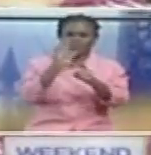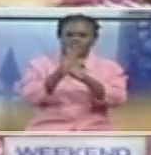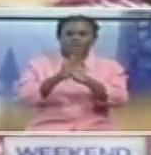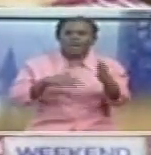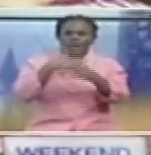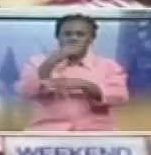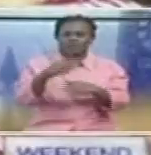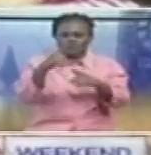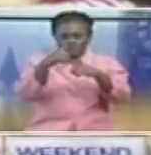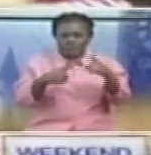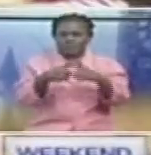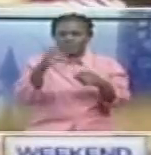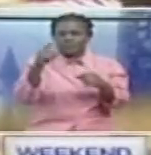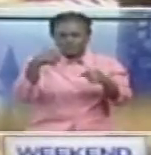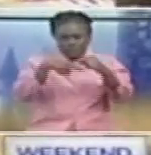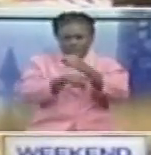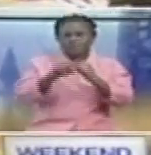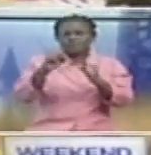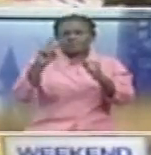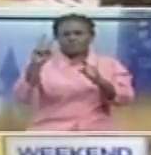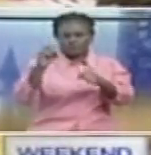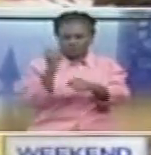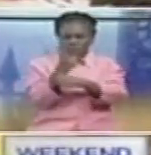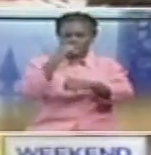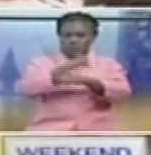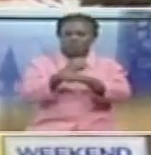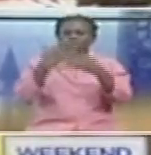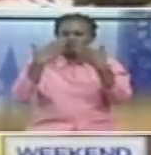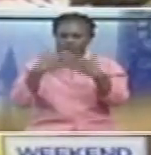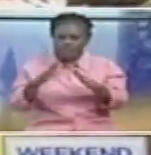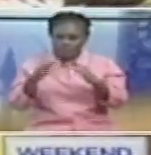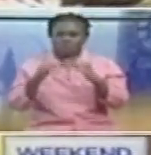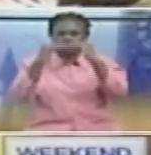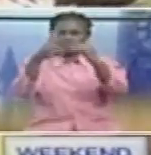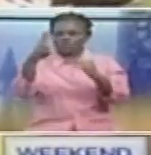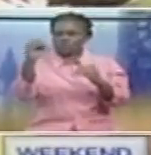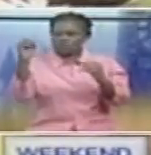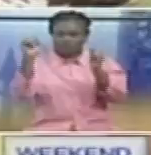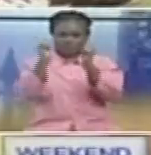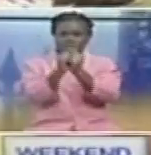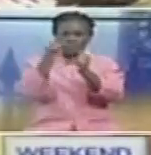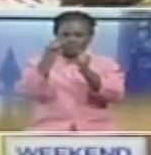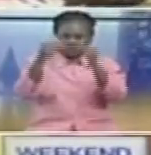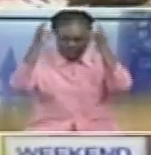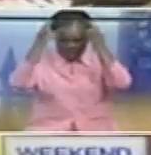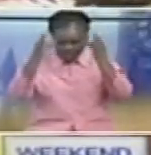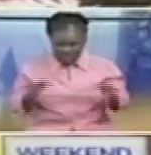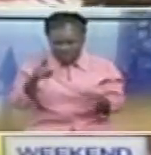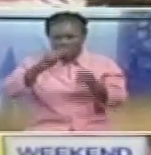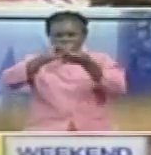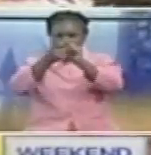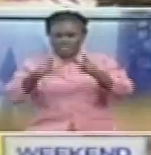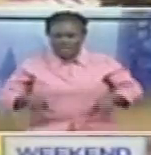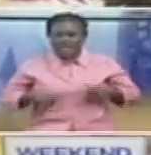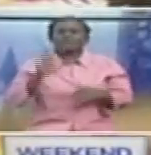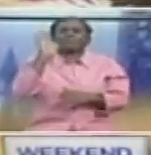After sitting for his Kenya Certificate of Secondary Education at Yakaja Secondary School in 2010, he made a decision that would change his